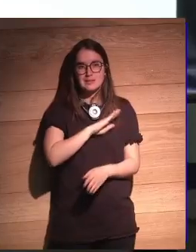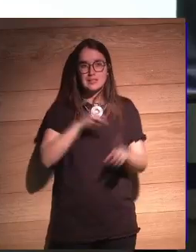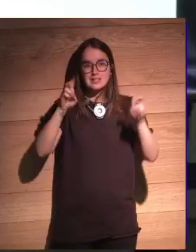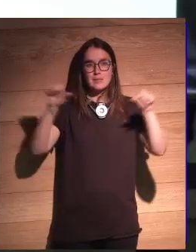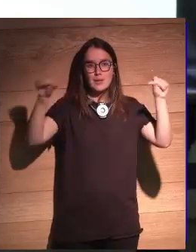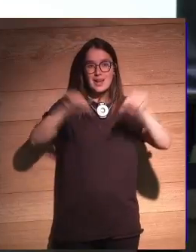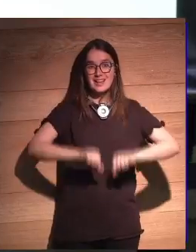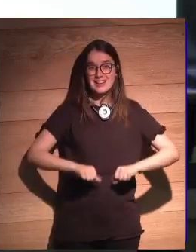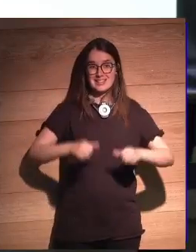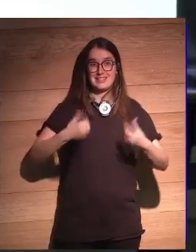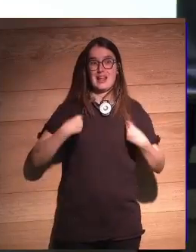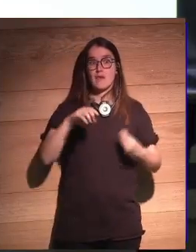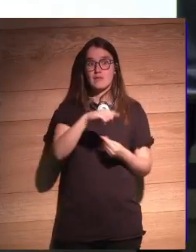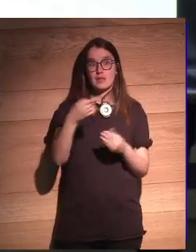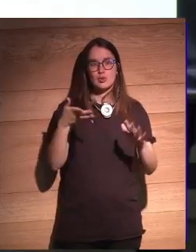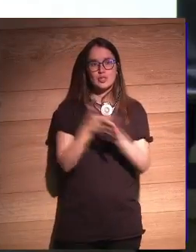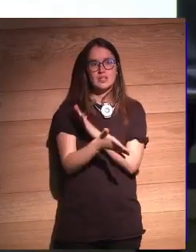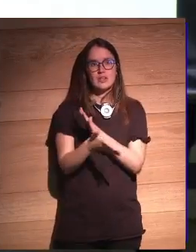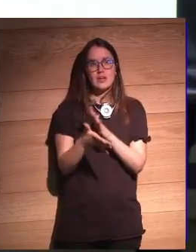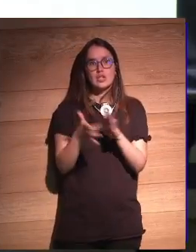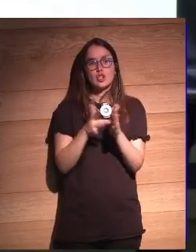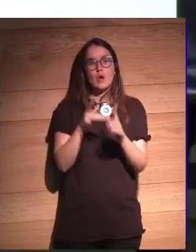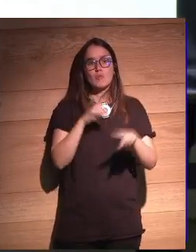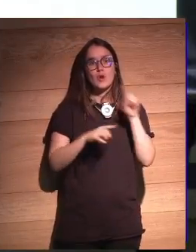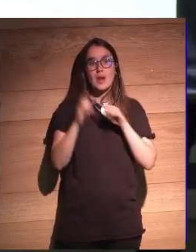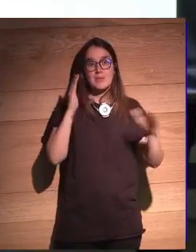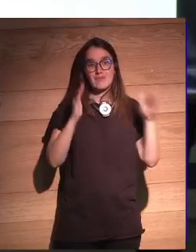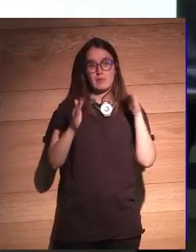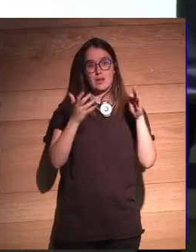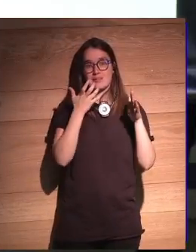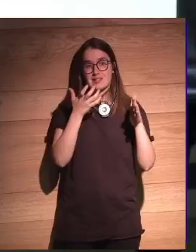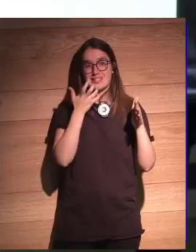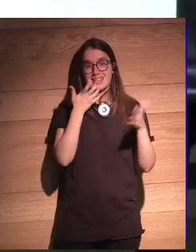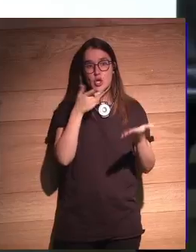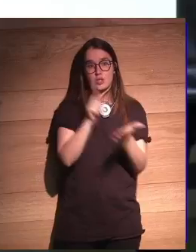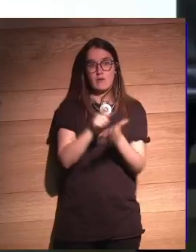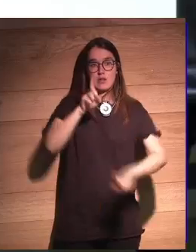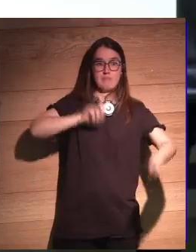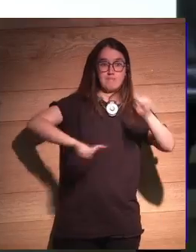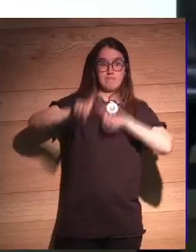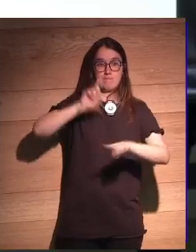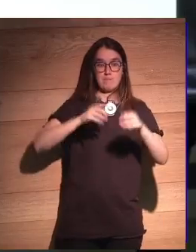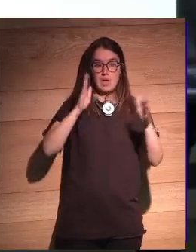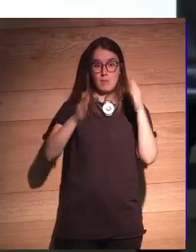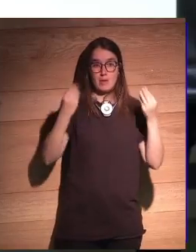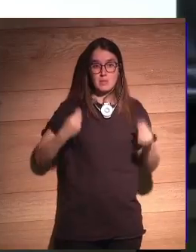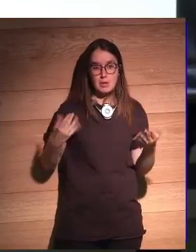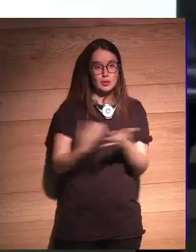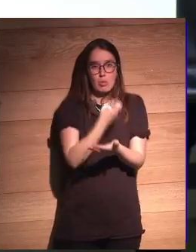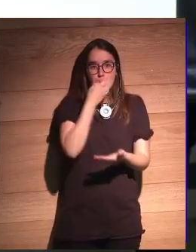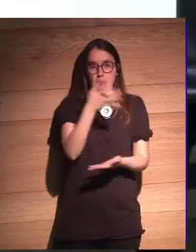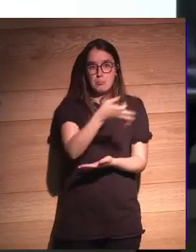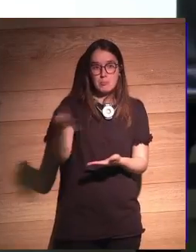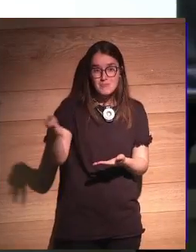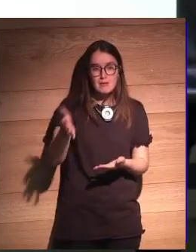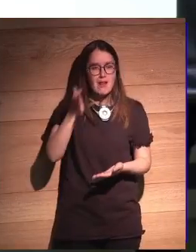there's a temporary problem and that if we could just return to the status quo, then everything will be fine. When in reality, it is the